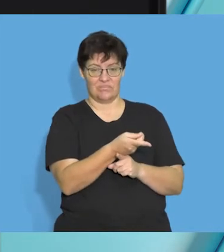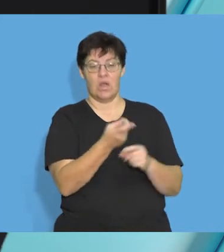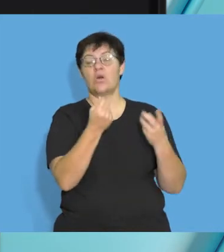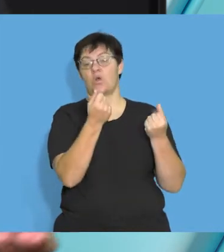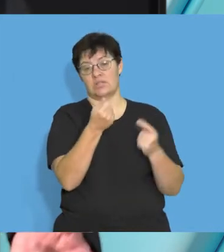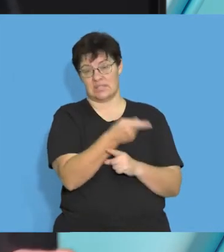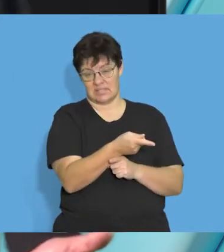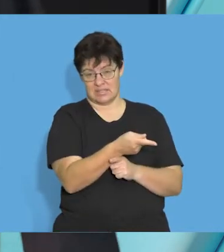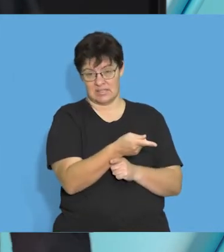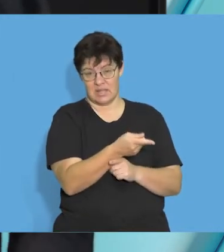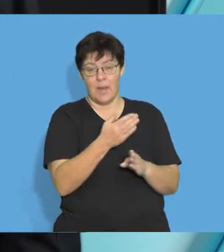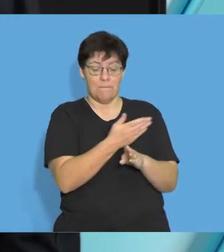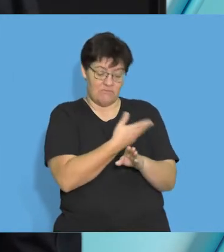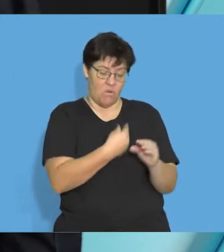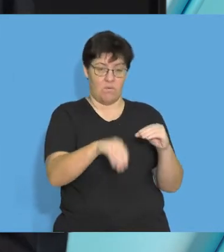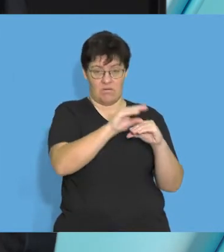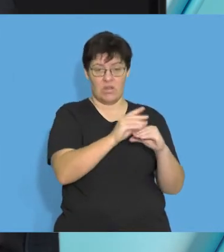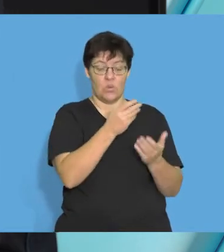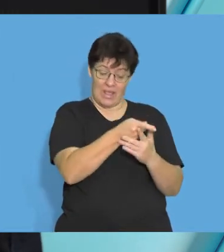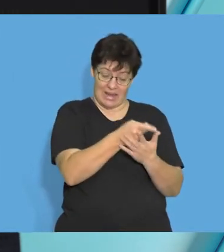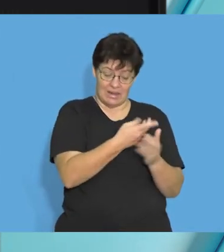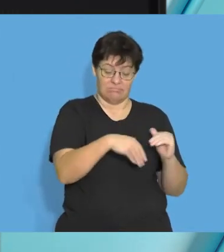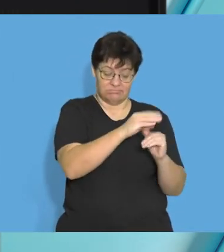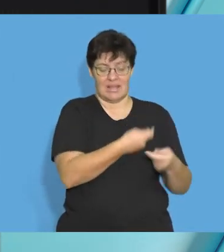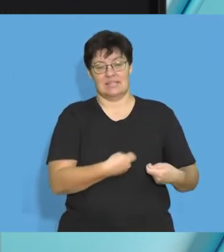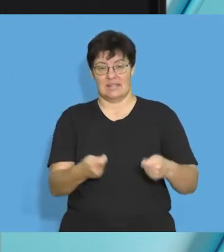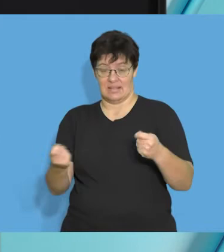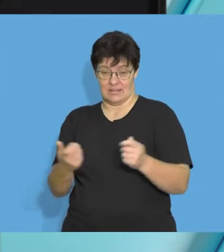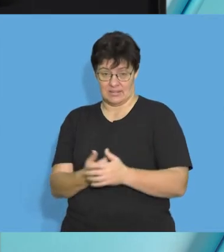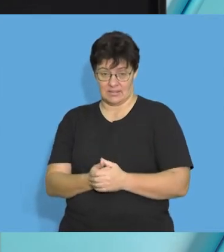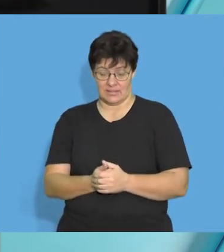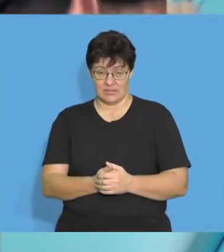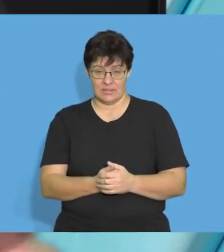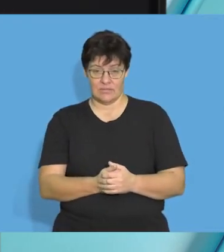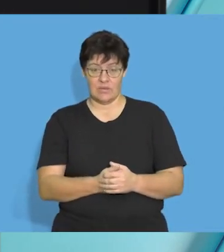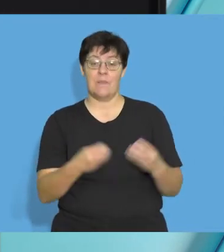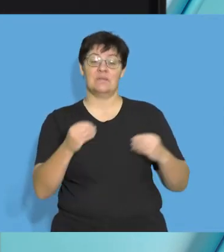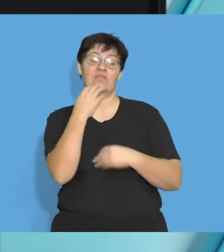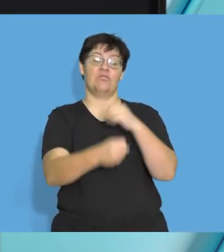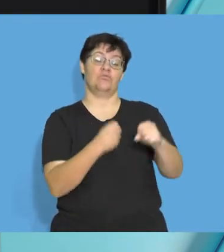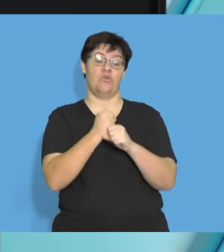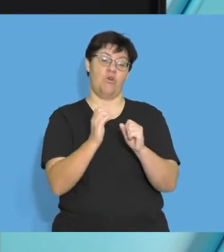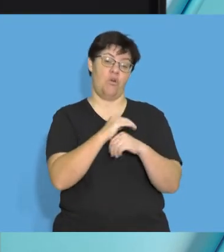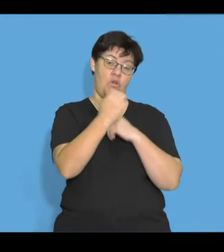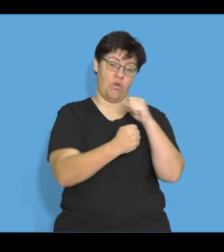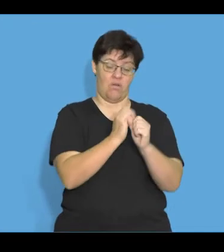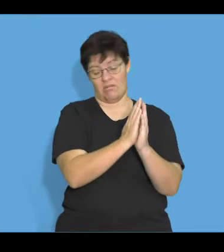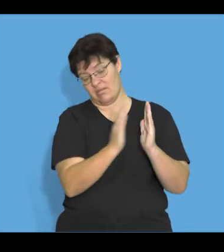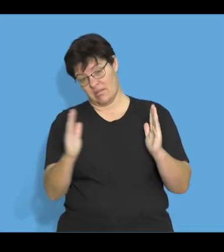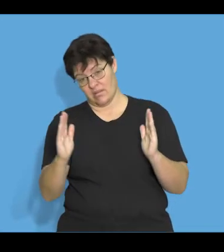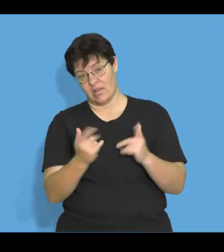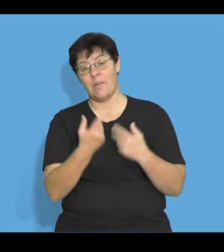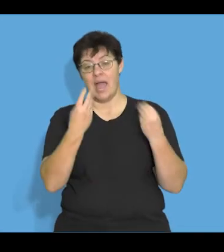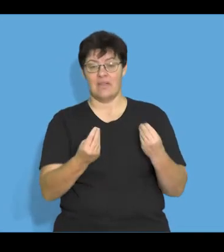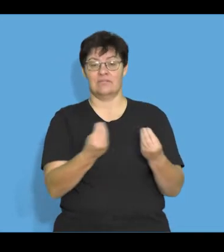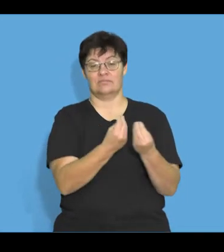of goods available for resale. In other words, in your business for the year, you had merchandise